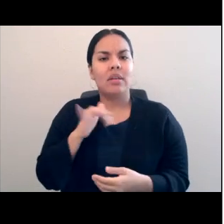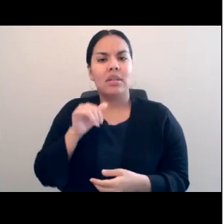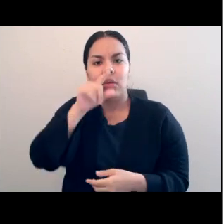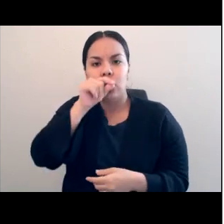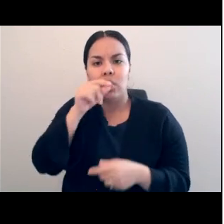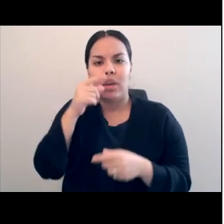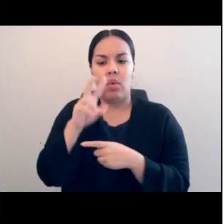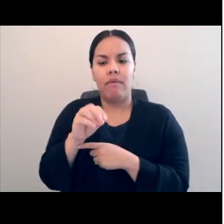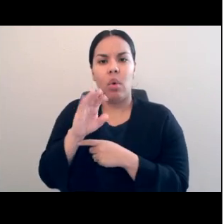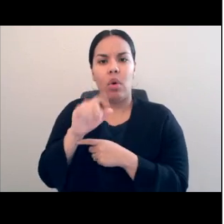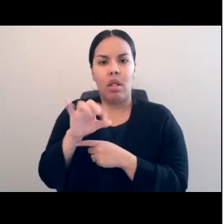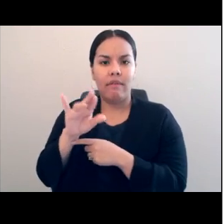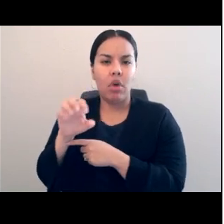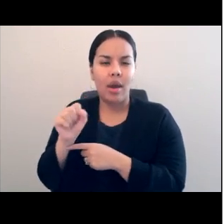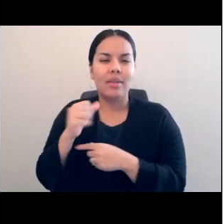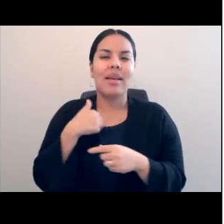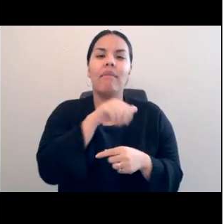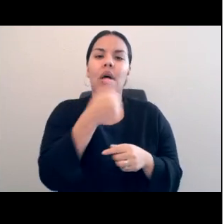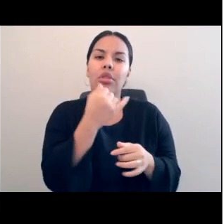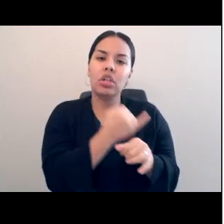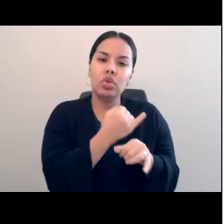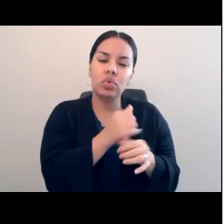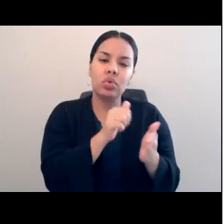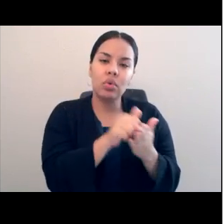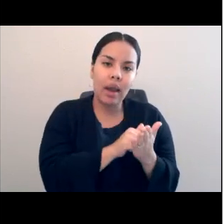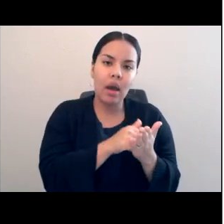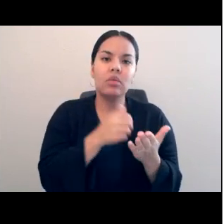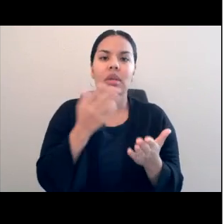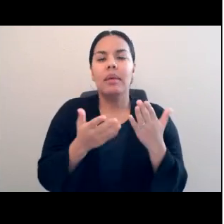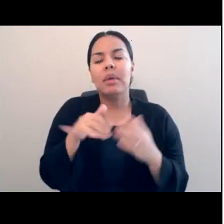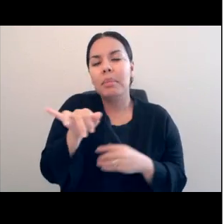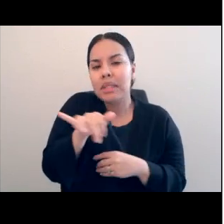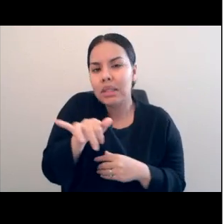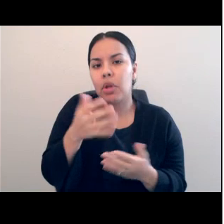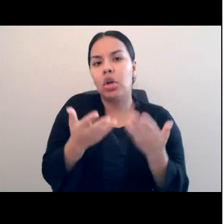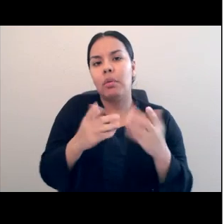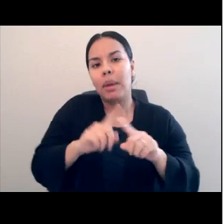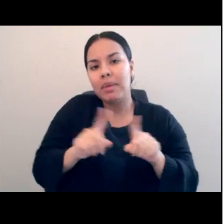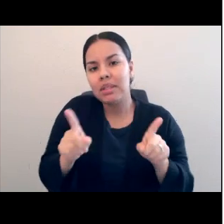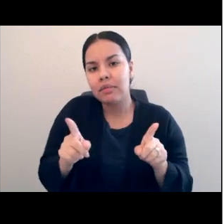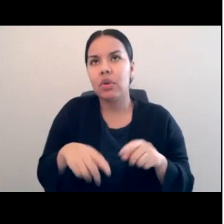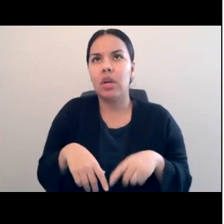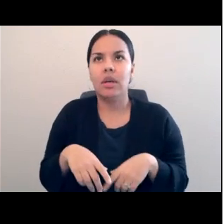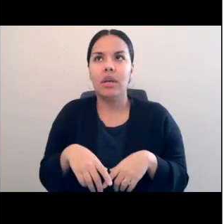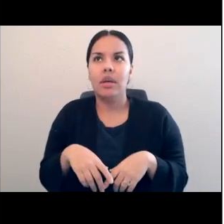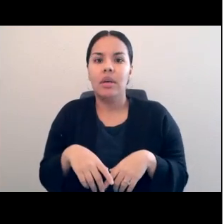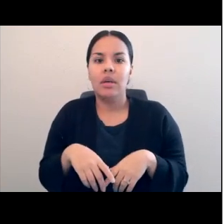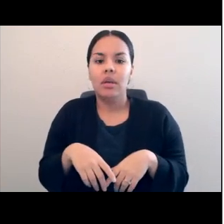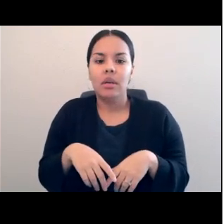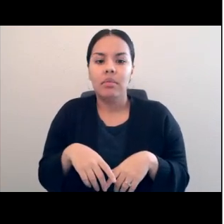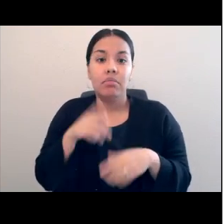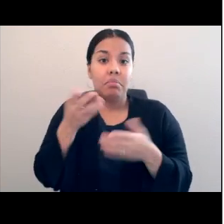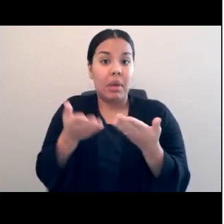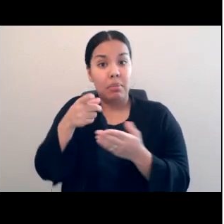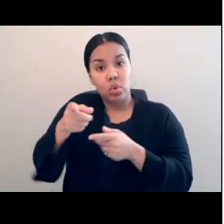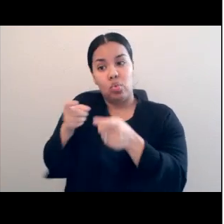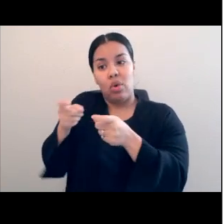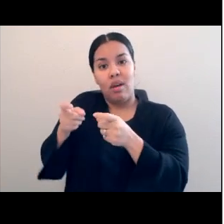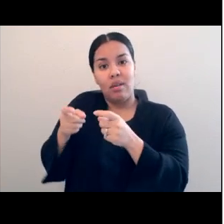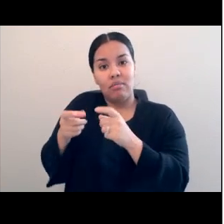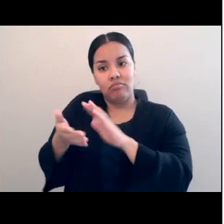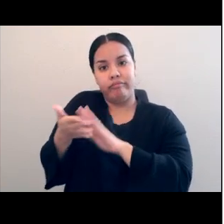There are other kind of institutional accounts that would maybe be similar, maybe be different. So you could be running a lab, you could be running a society,